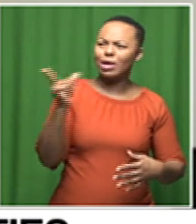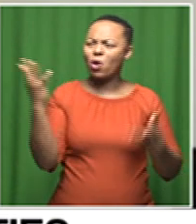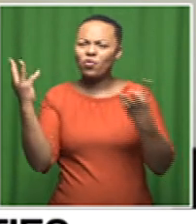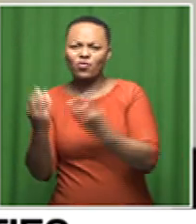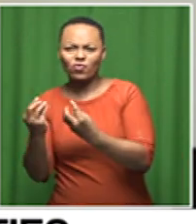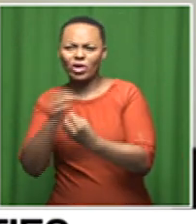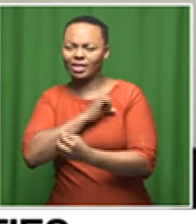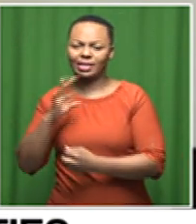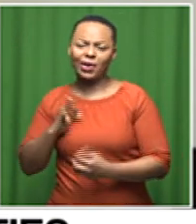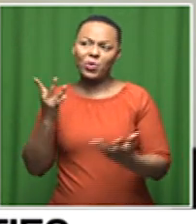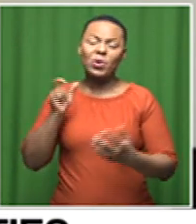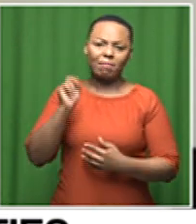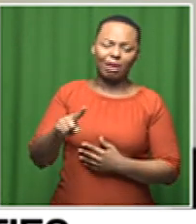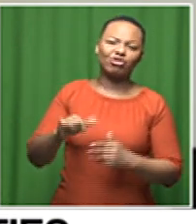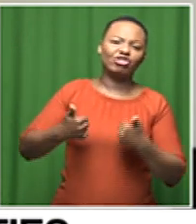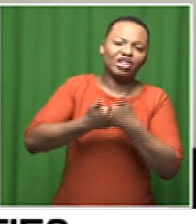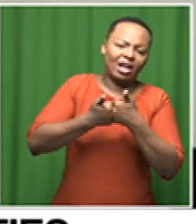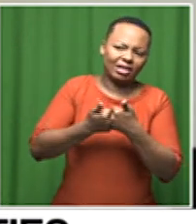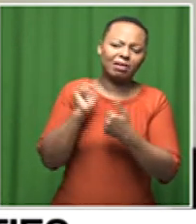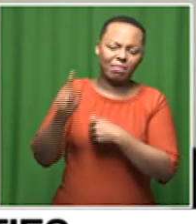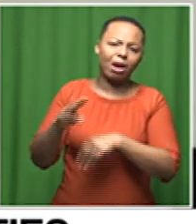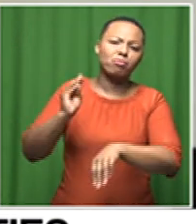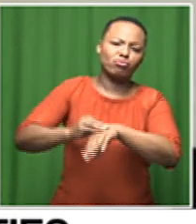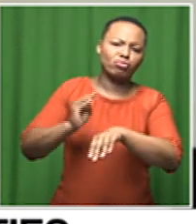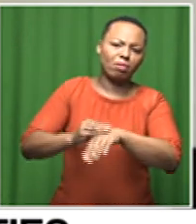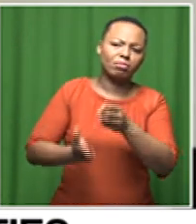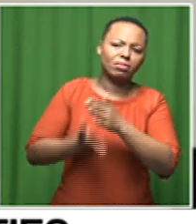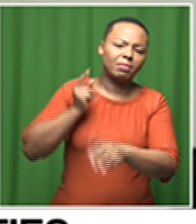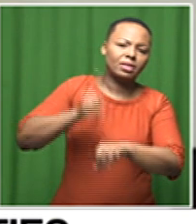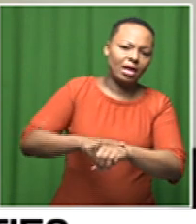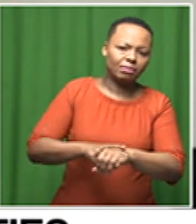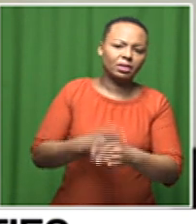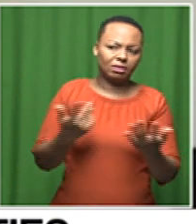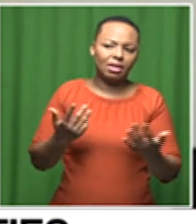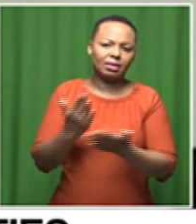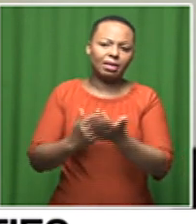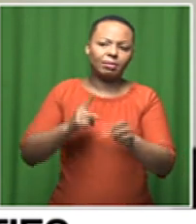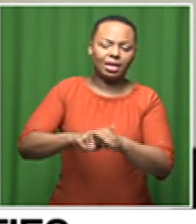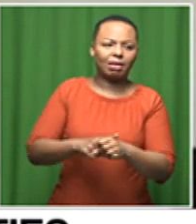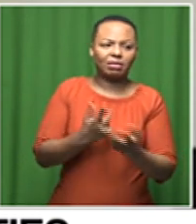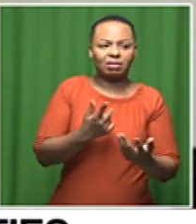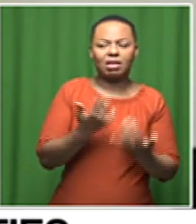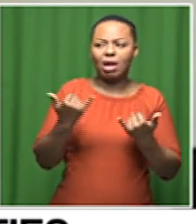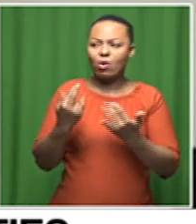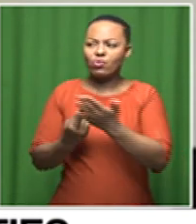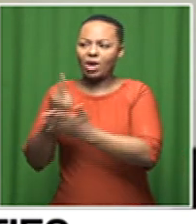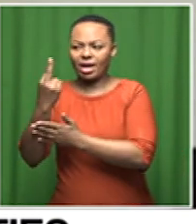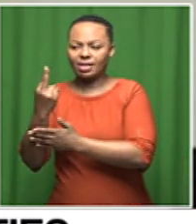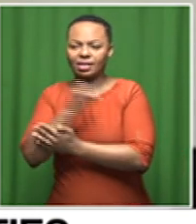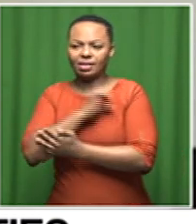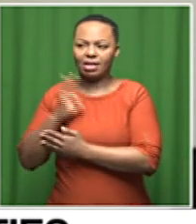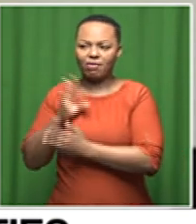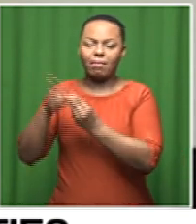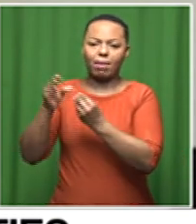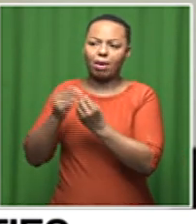very challenging, and that is seen as a way of undermining the rights of the staff members that are providing the services.